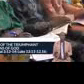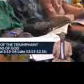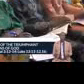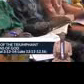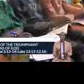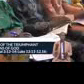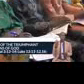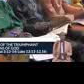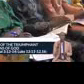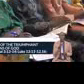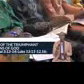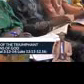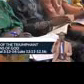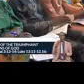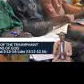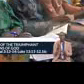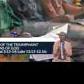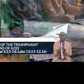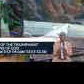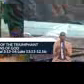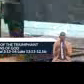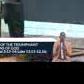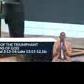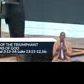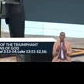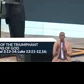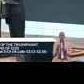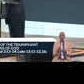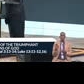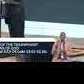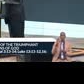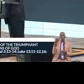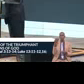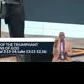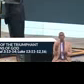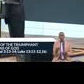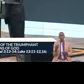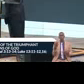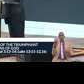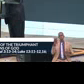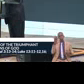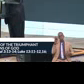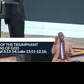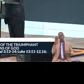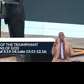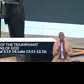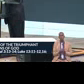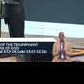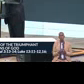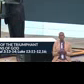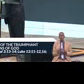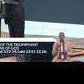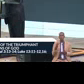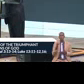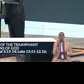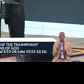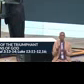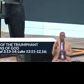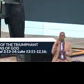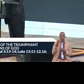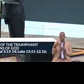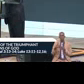There was a woman which had a spirit of infirmity. Infirmity. There's a